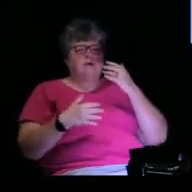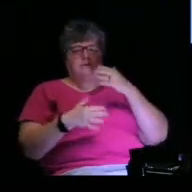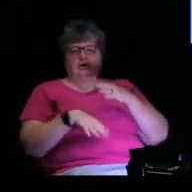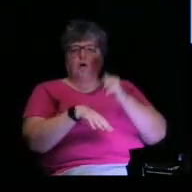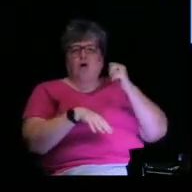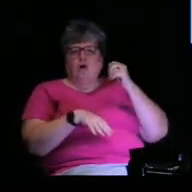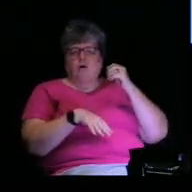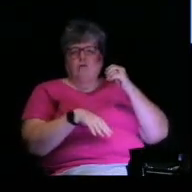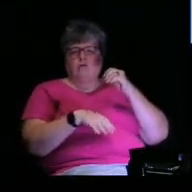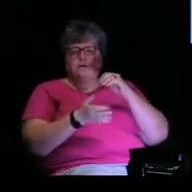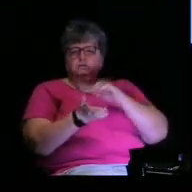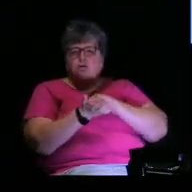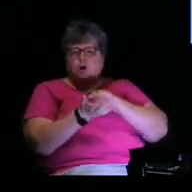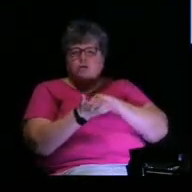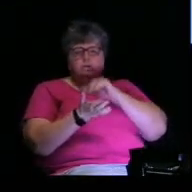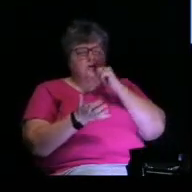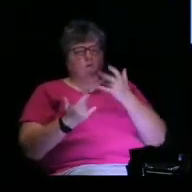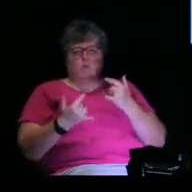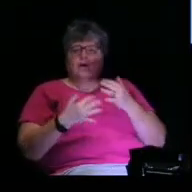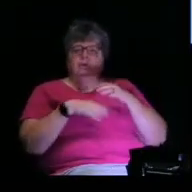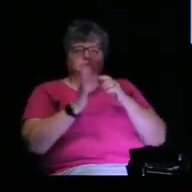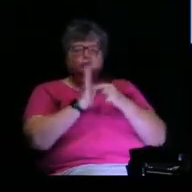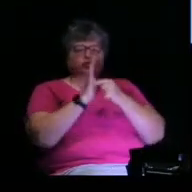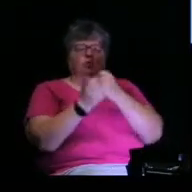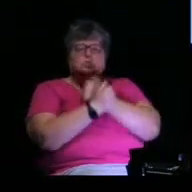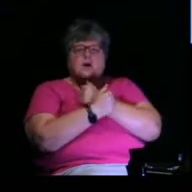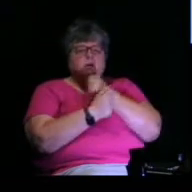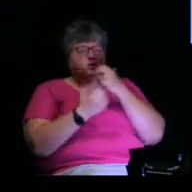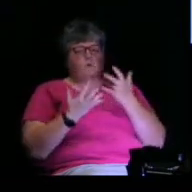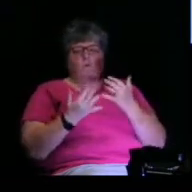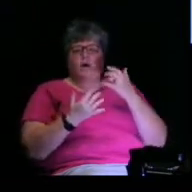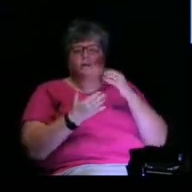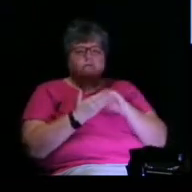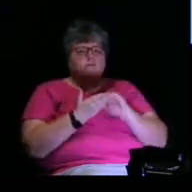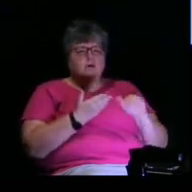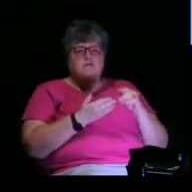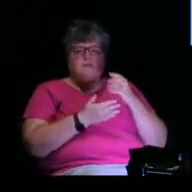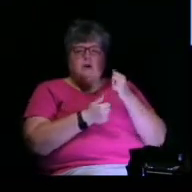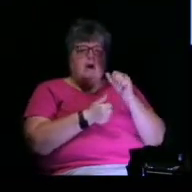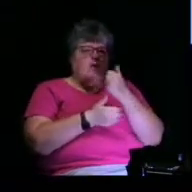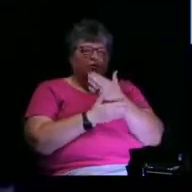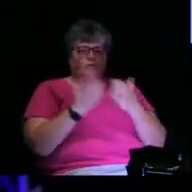Don't wait to show love. Don't wait to forgive. And there's some other things we should not wait to do.